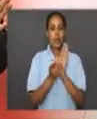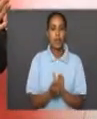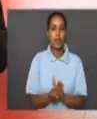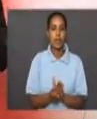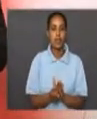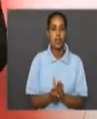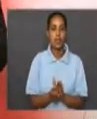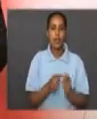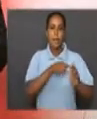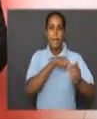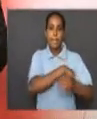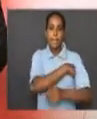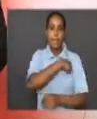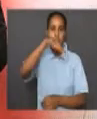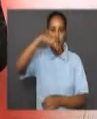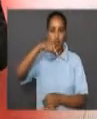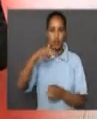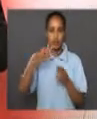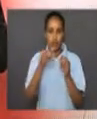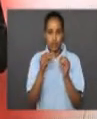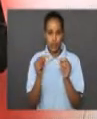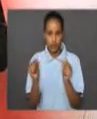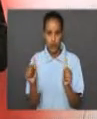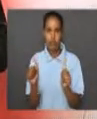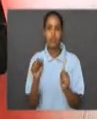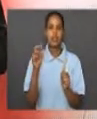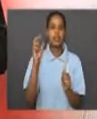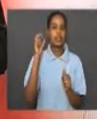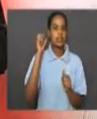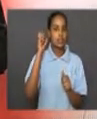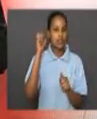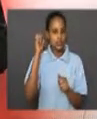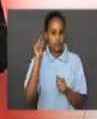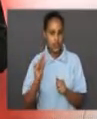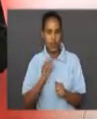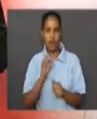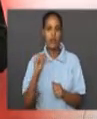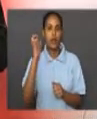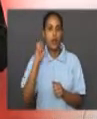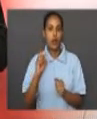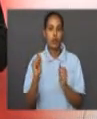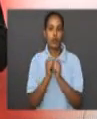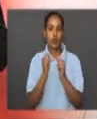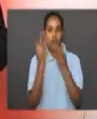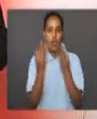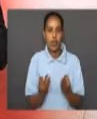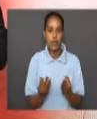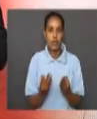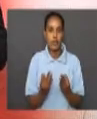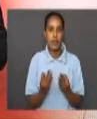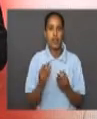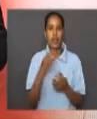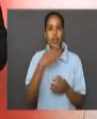example, mercury dissolves silver and gold in an ore to form